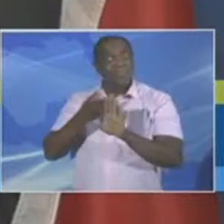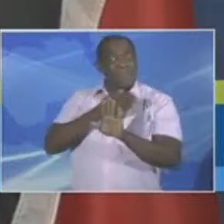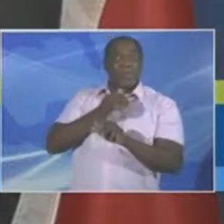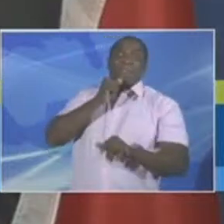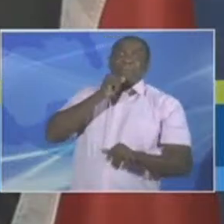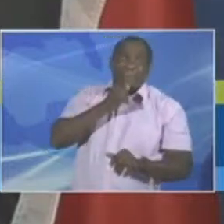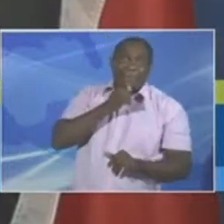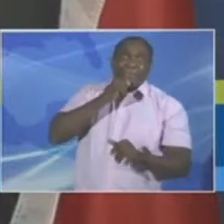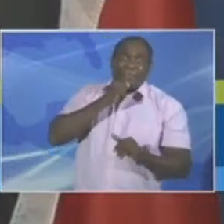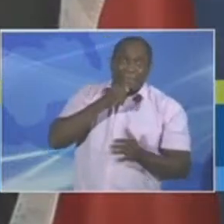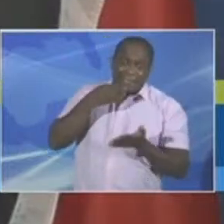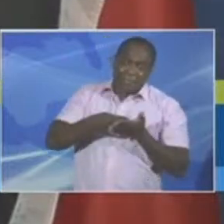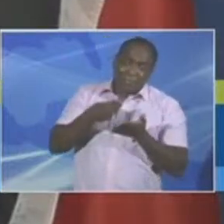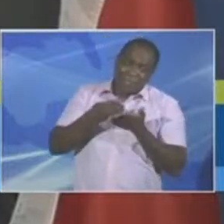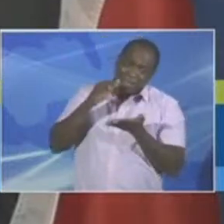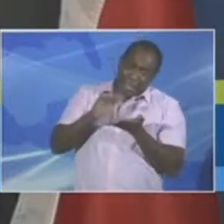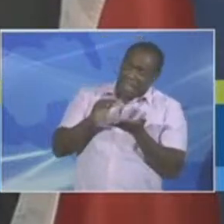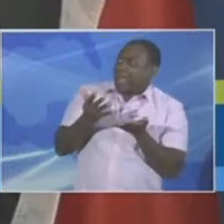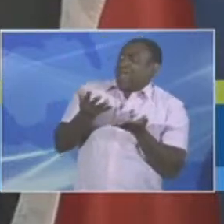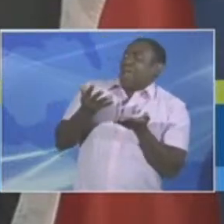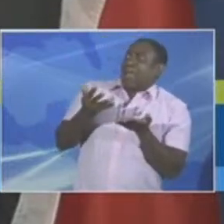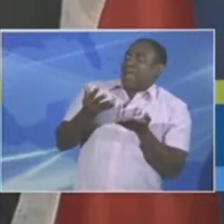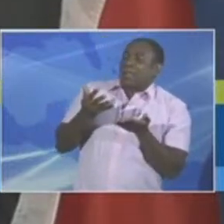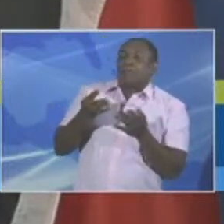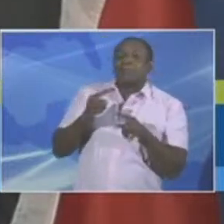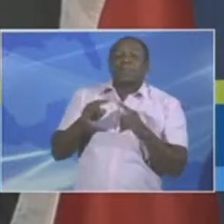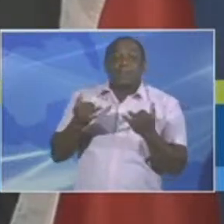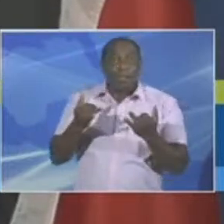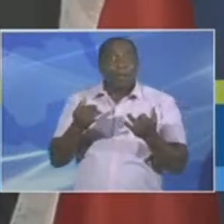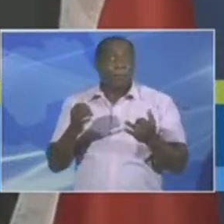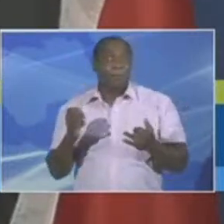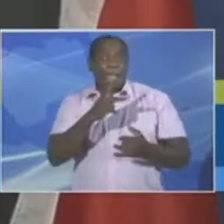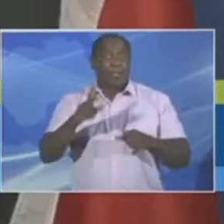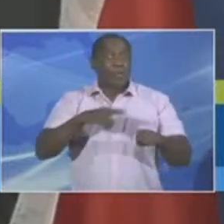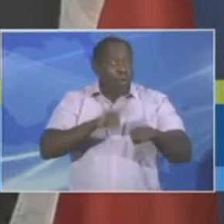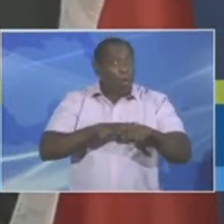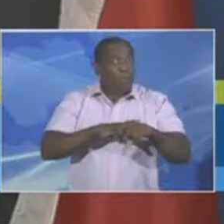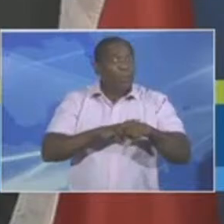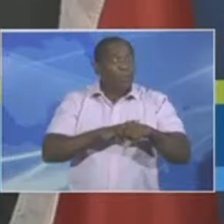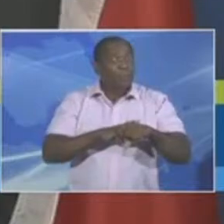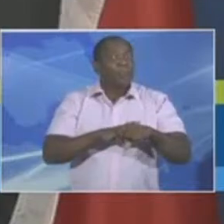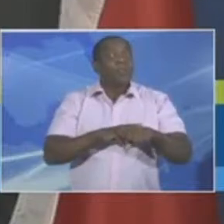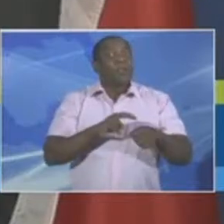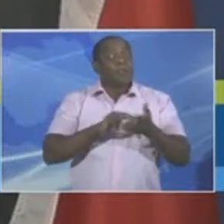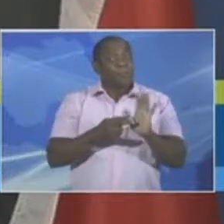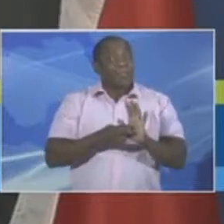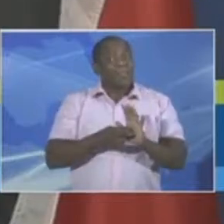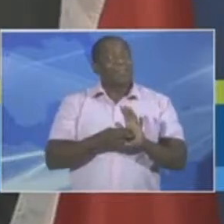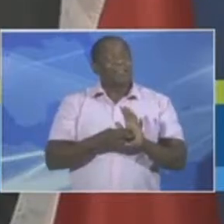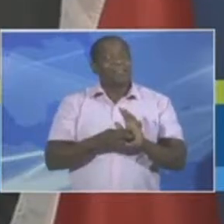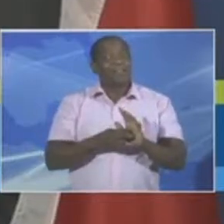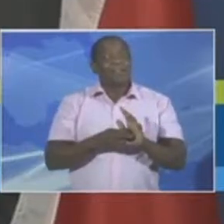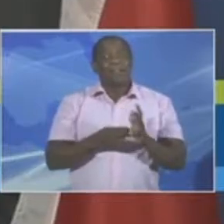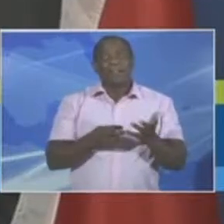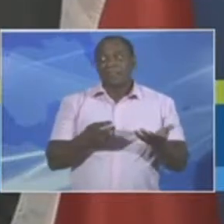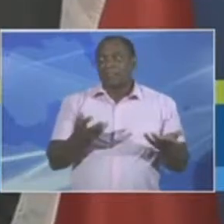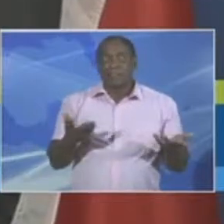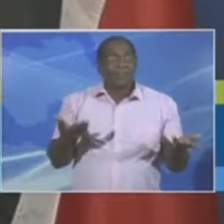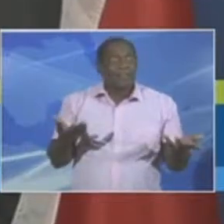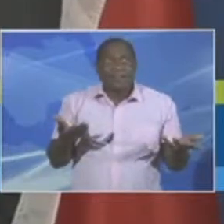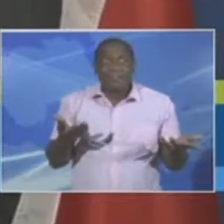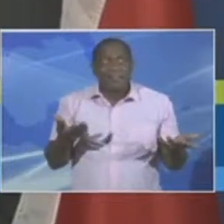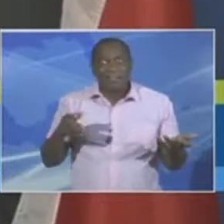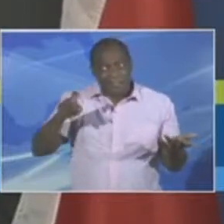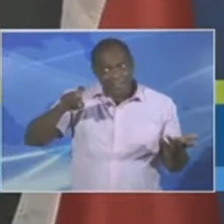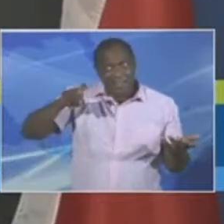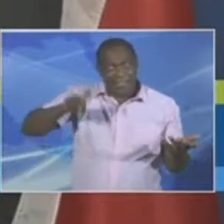those restrictions took place. To get back to a point now where they are moving with normal numbers, there's normalcy for them.